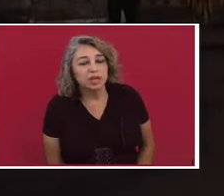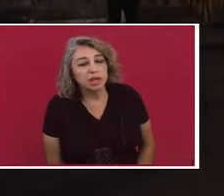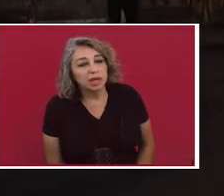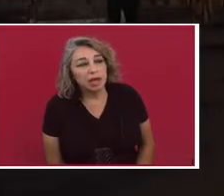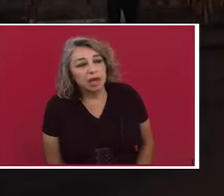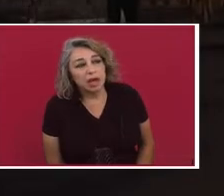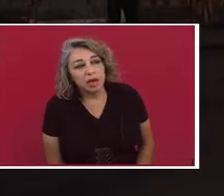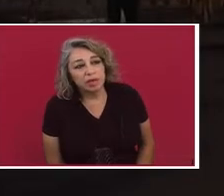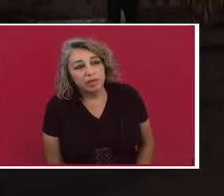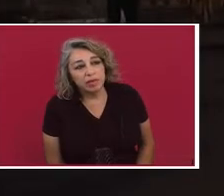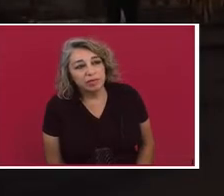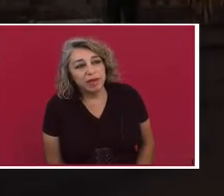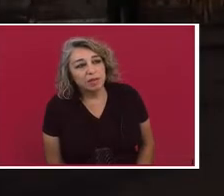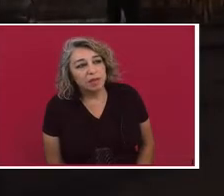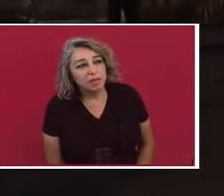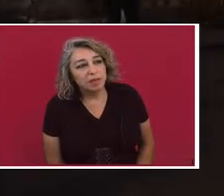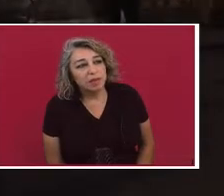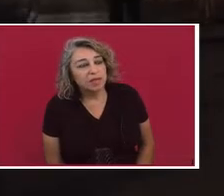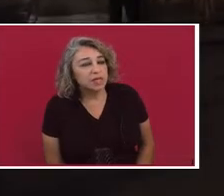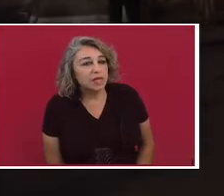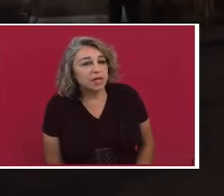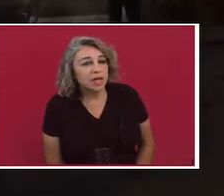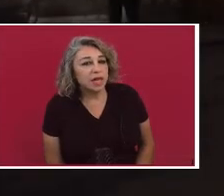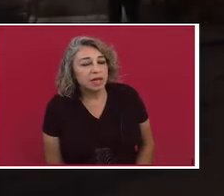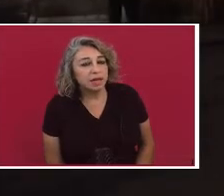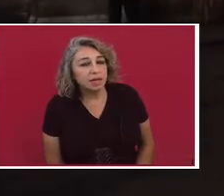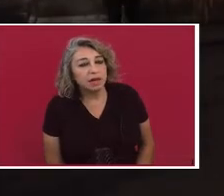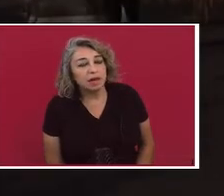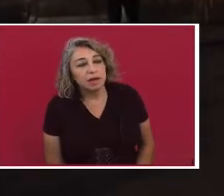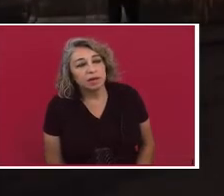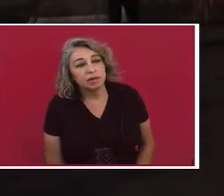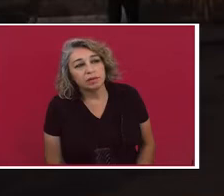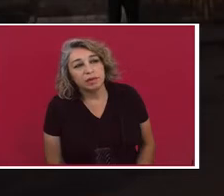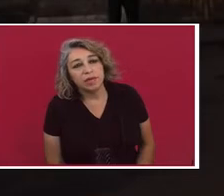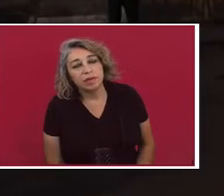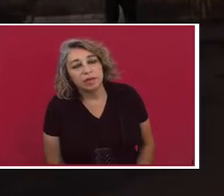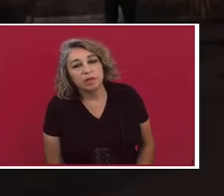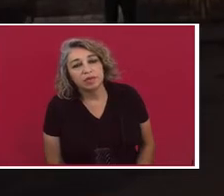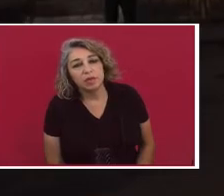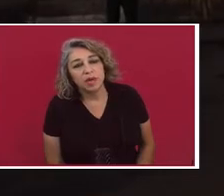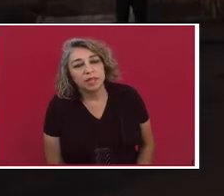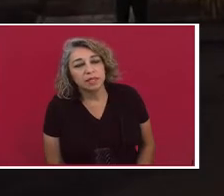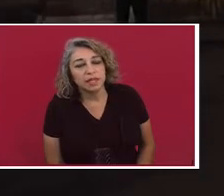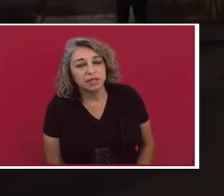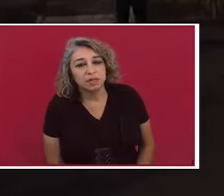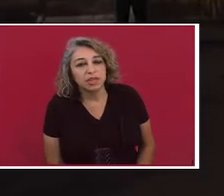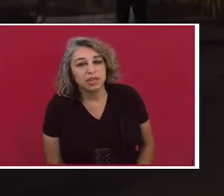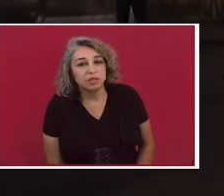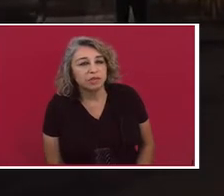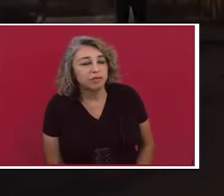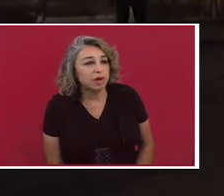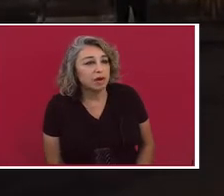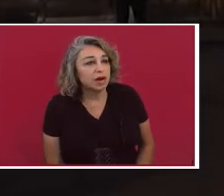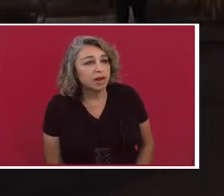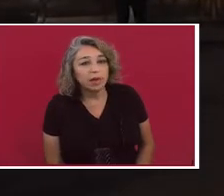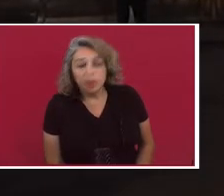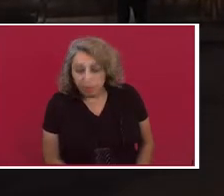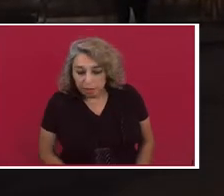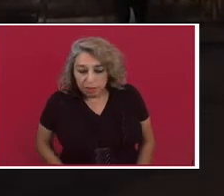commemoration of their family members that died in the earthquakes, as mentioned